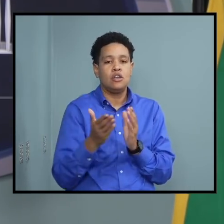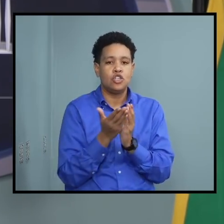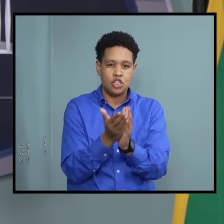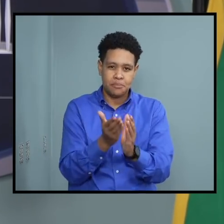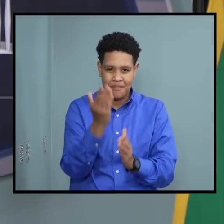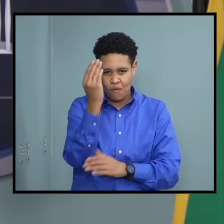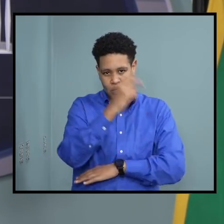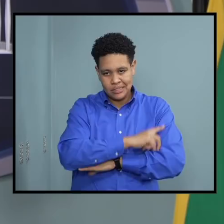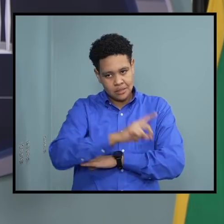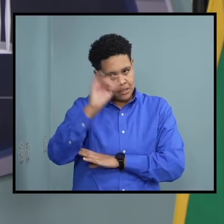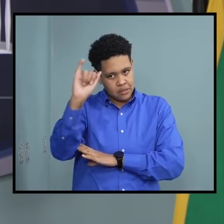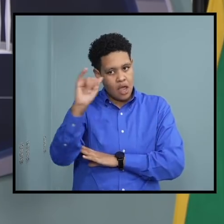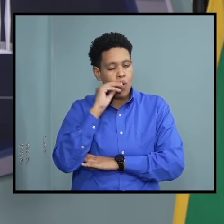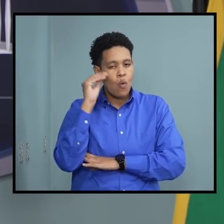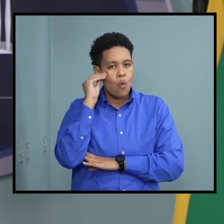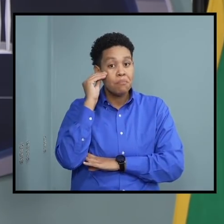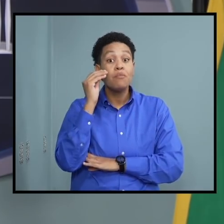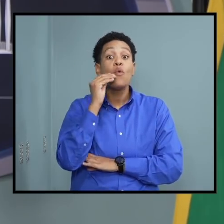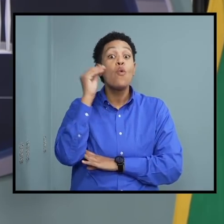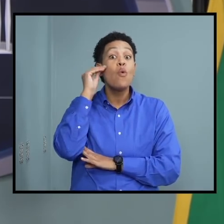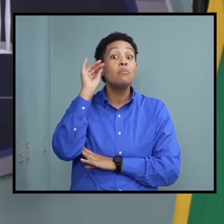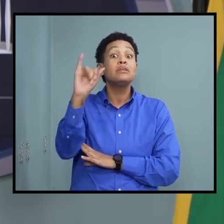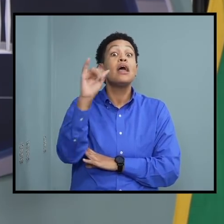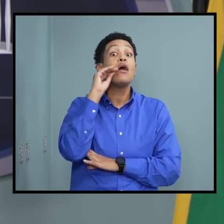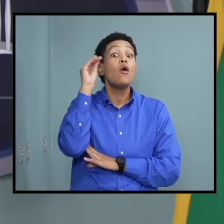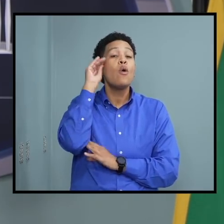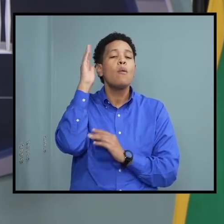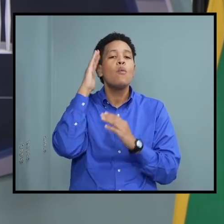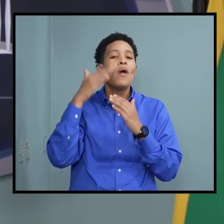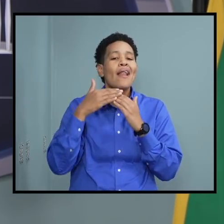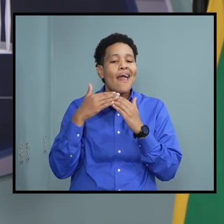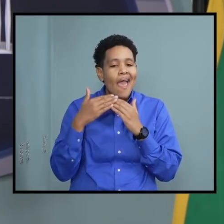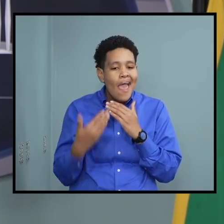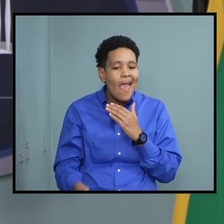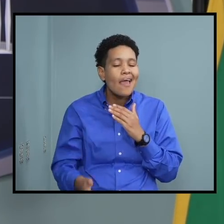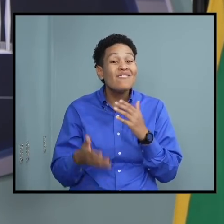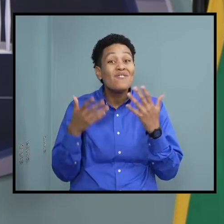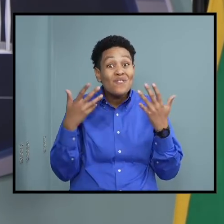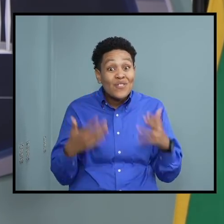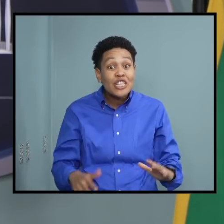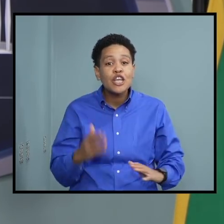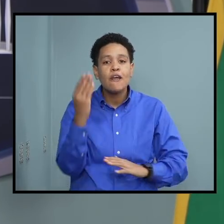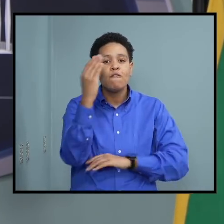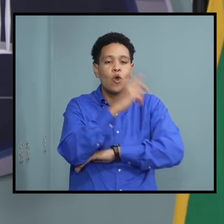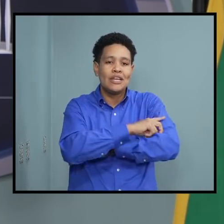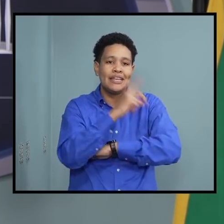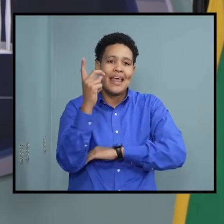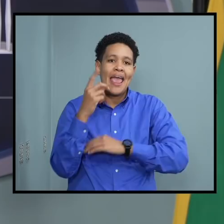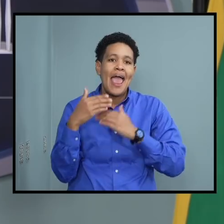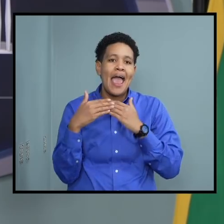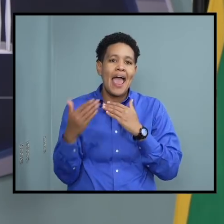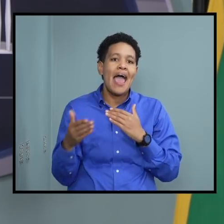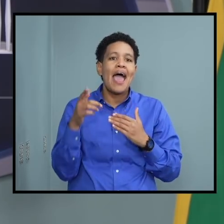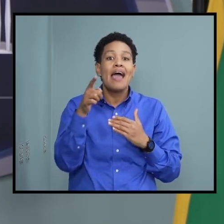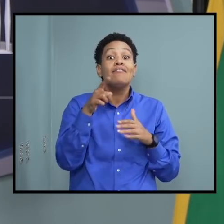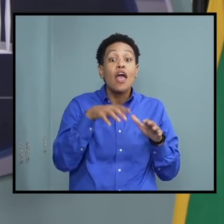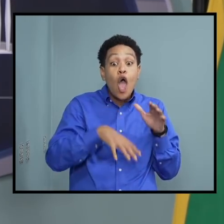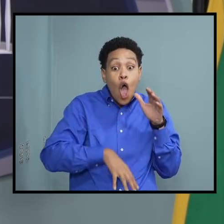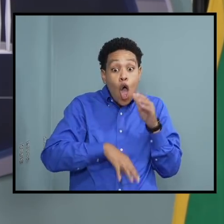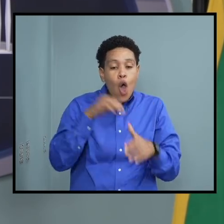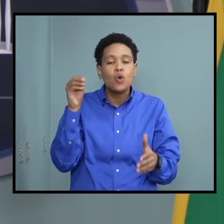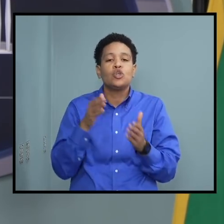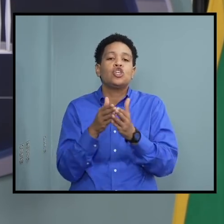The home quarantine period will end 14 days after they